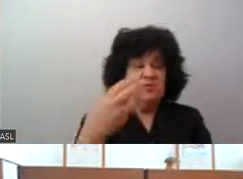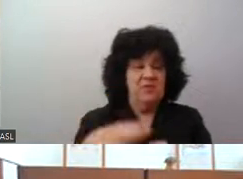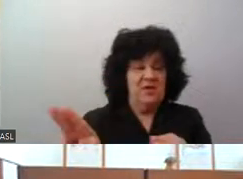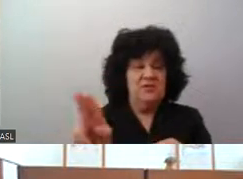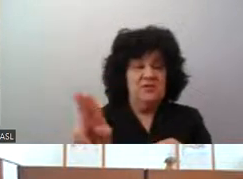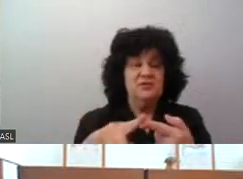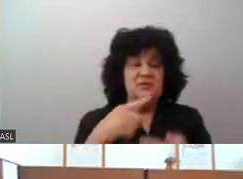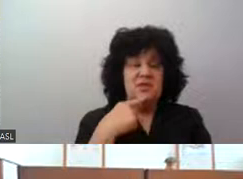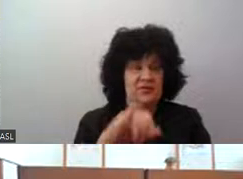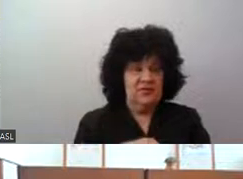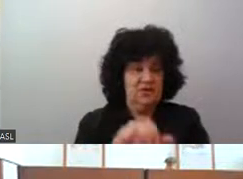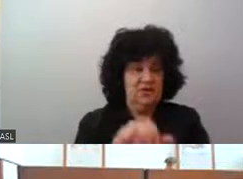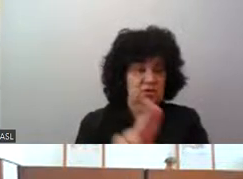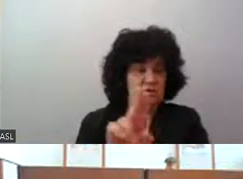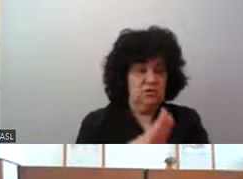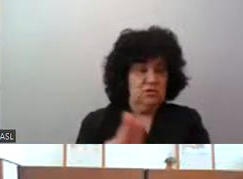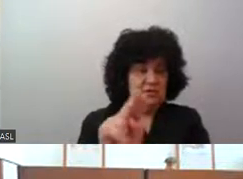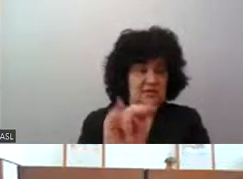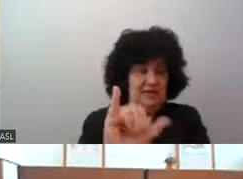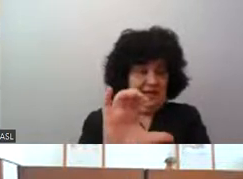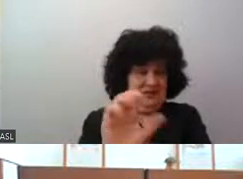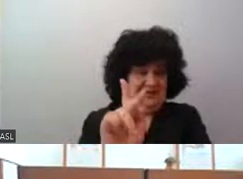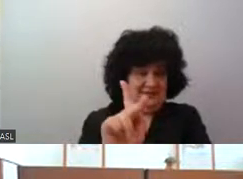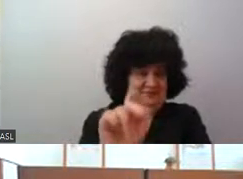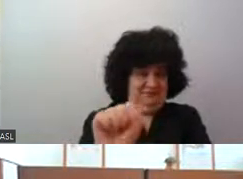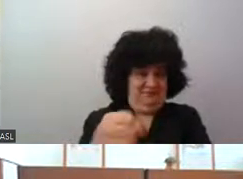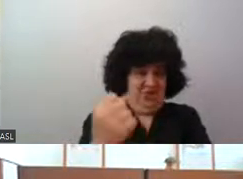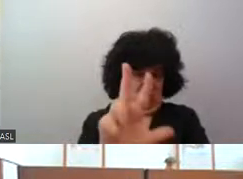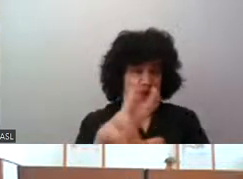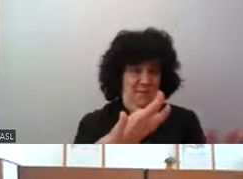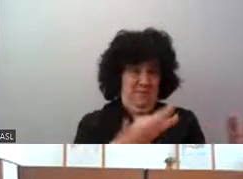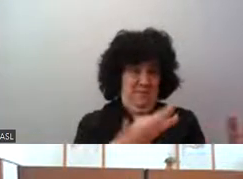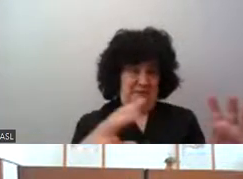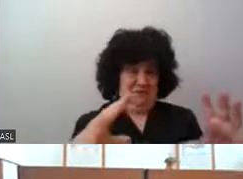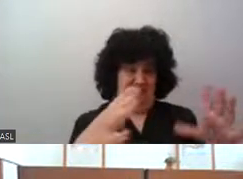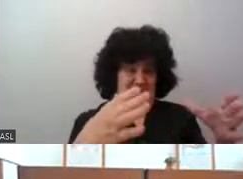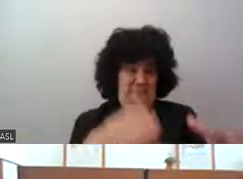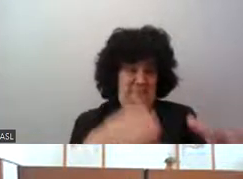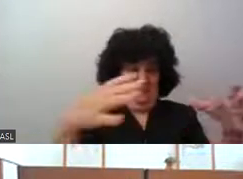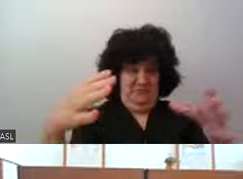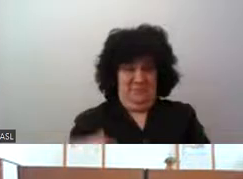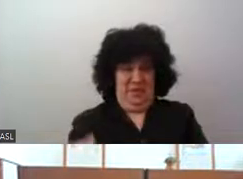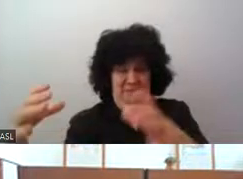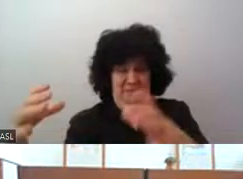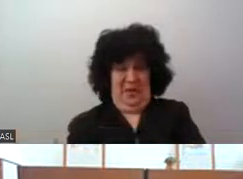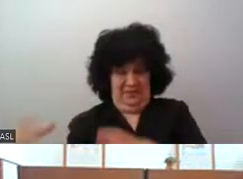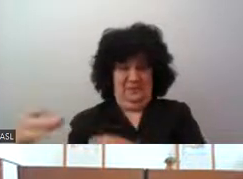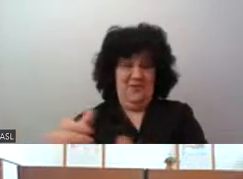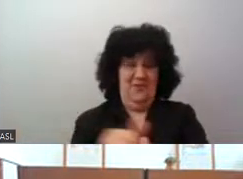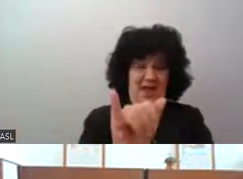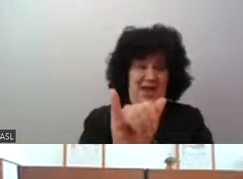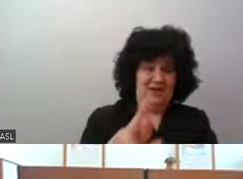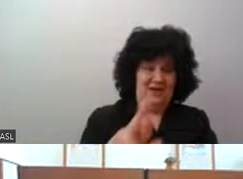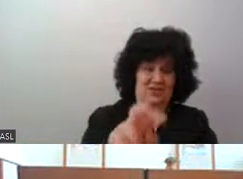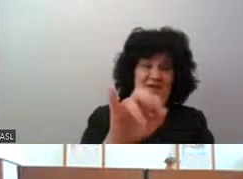using Nick's three buckets, when I hear about GSA's role with regard to air travel, obviously that's much more of a requirements